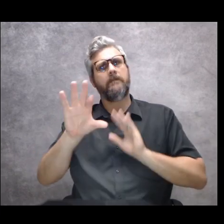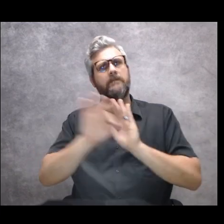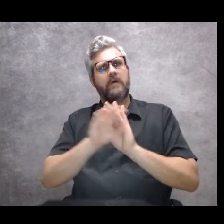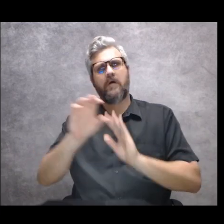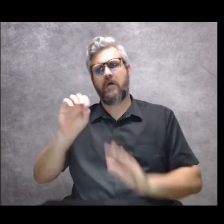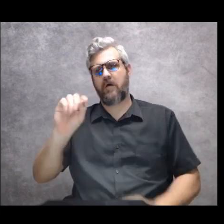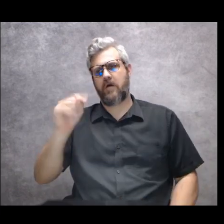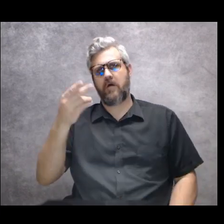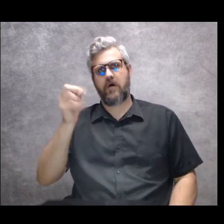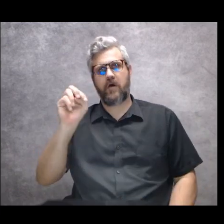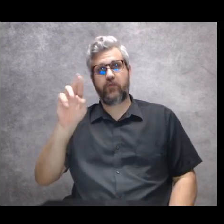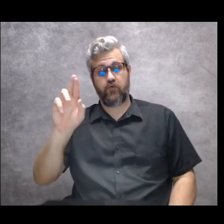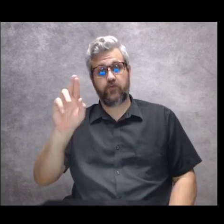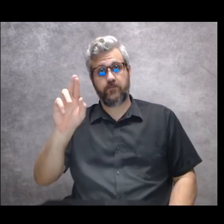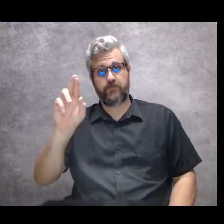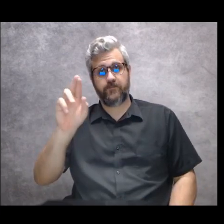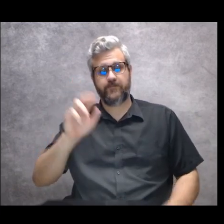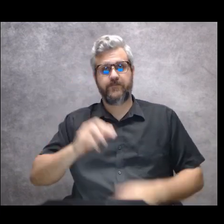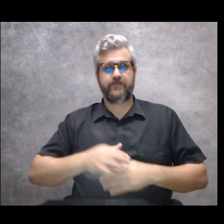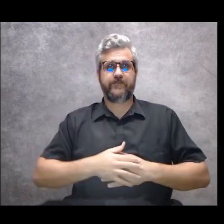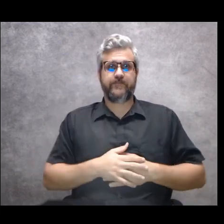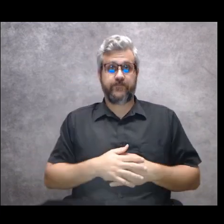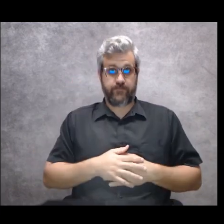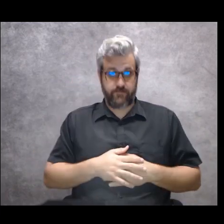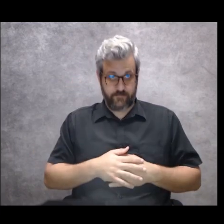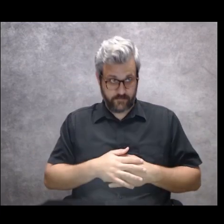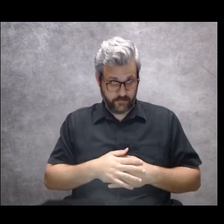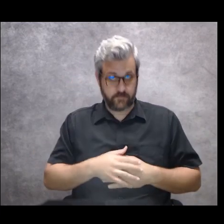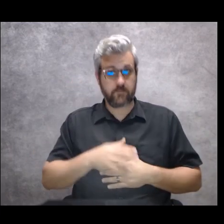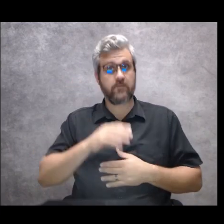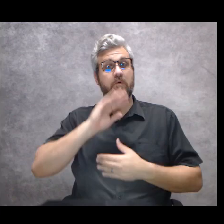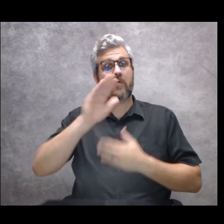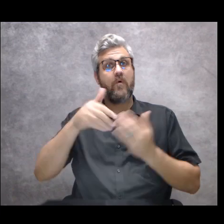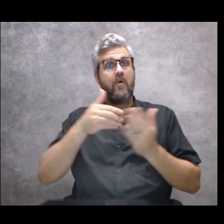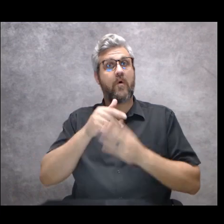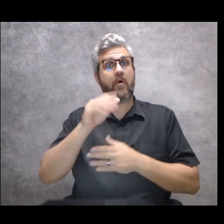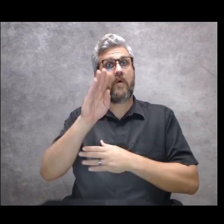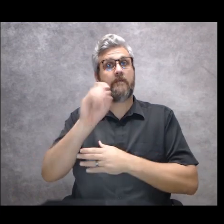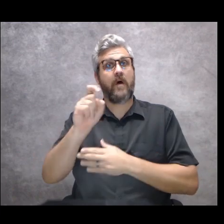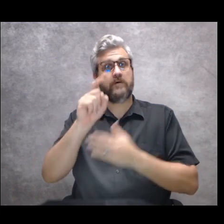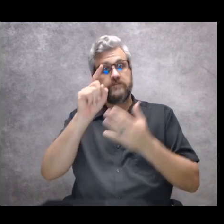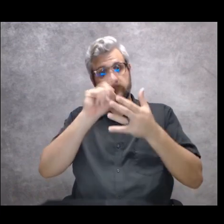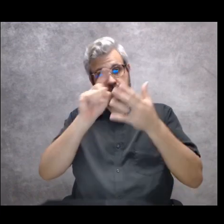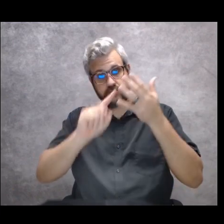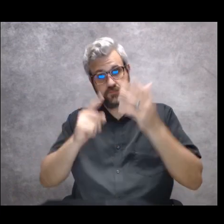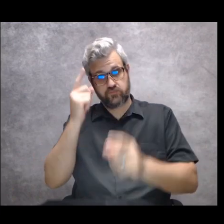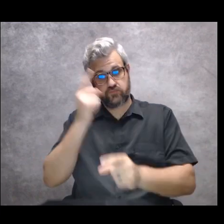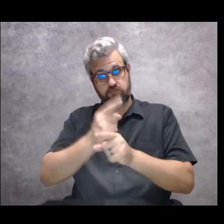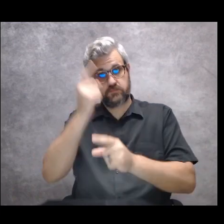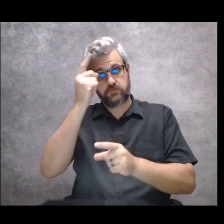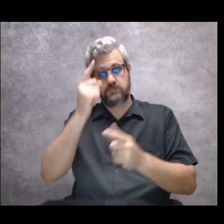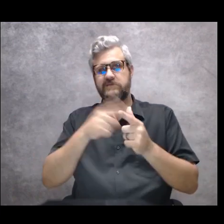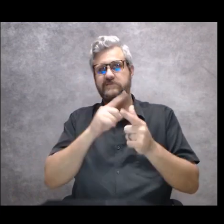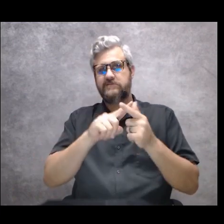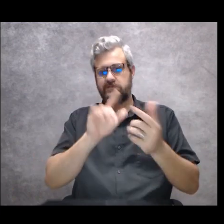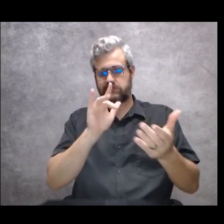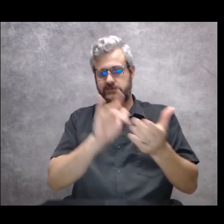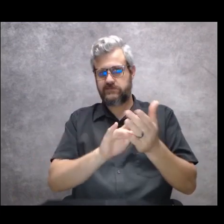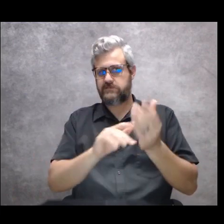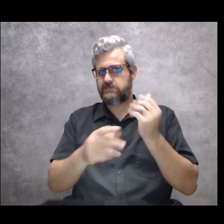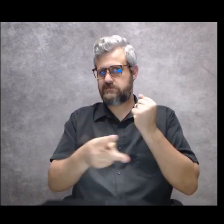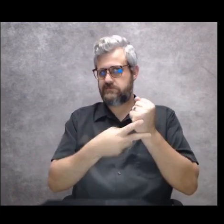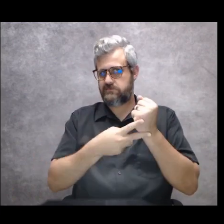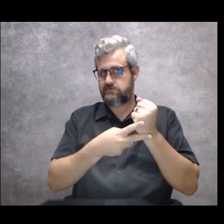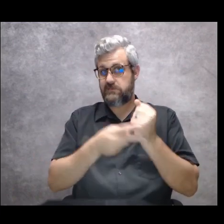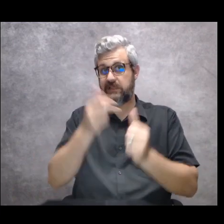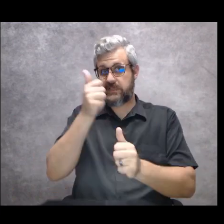menu. Once all correct boxes have been checked, click Save. Complete this process for each student record